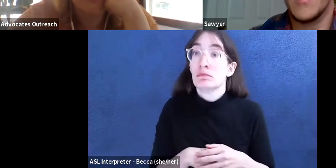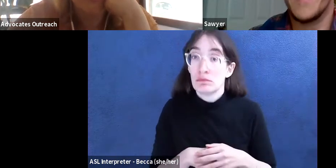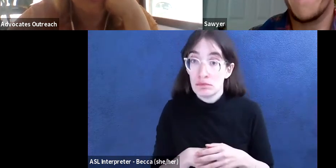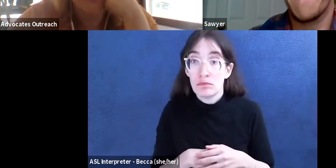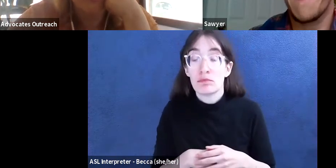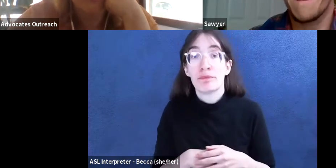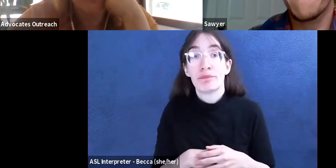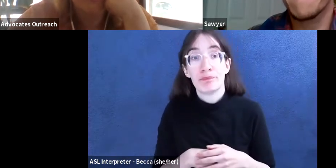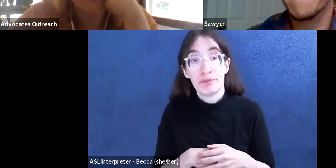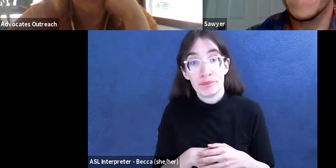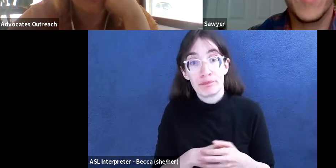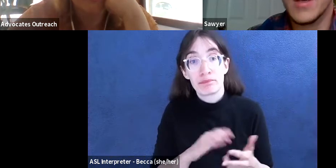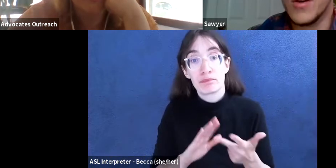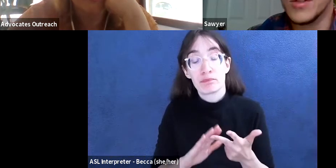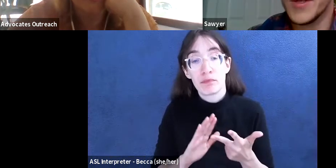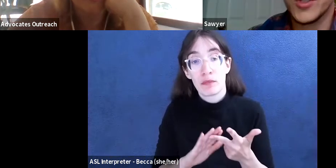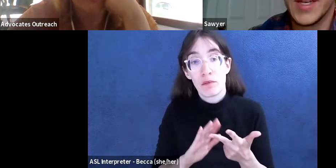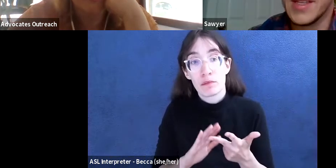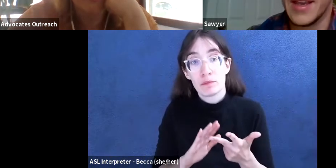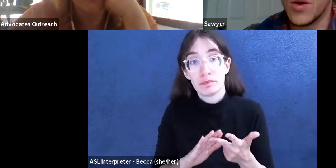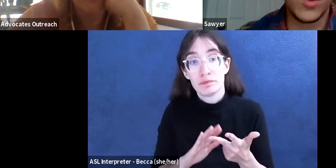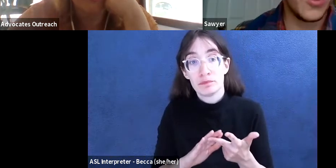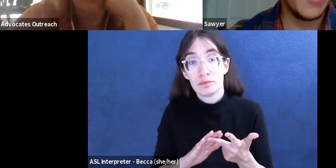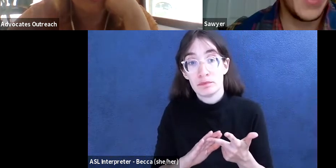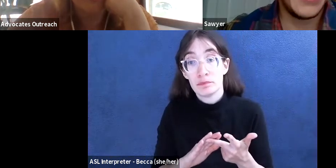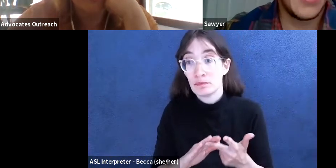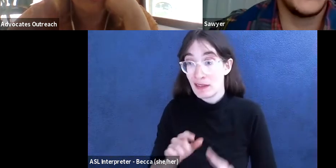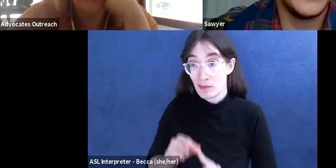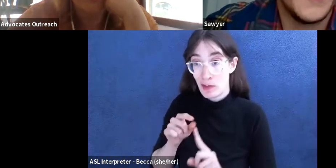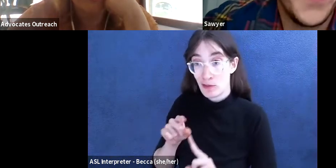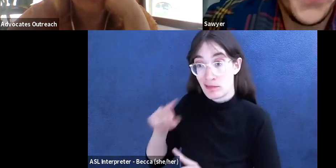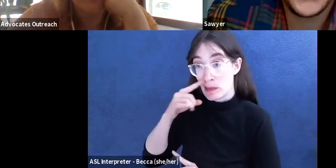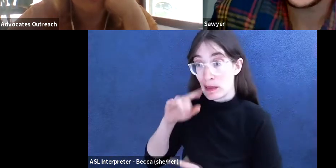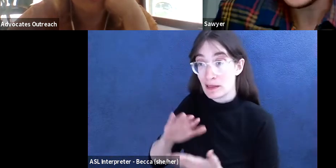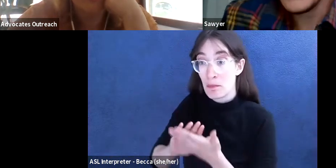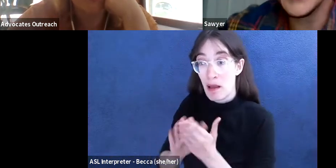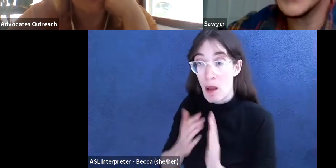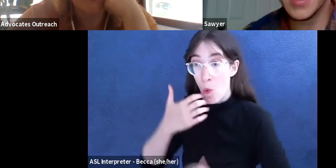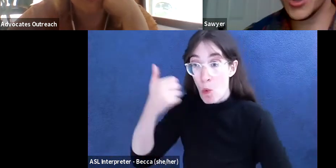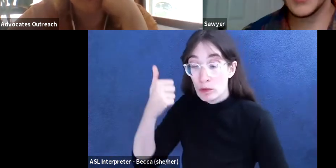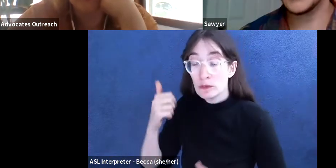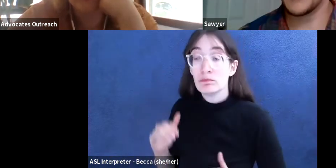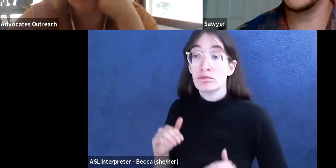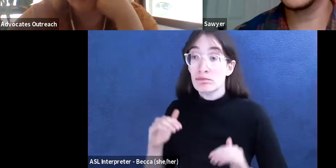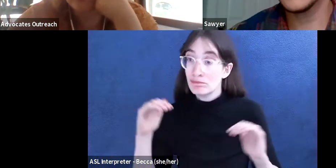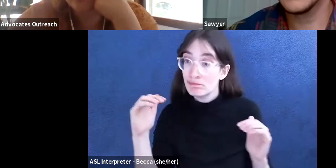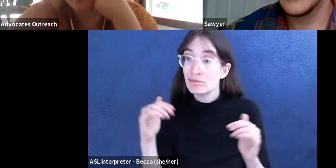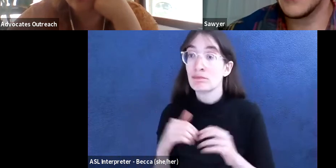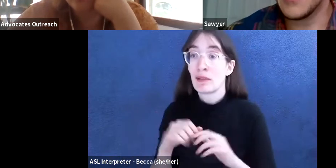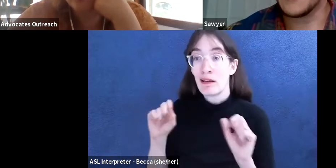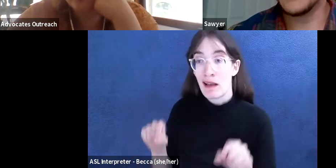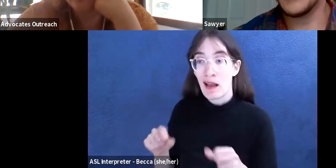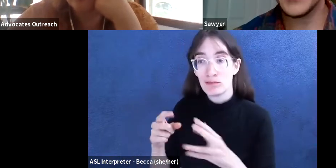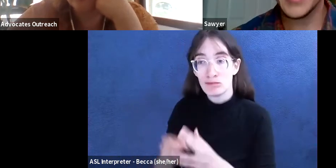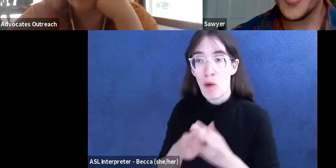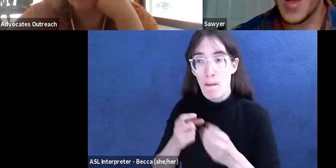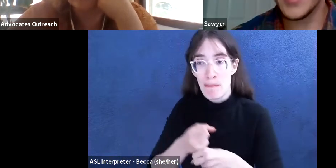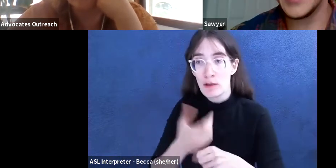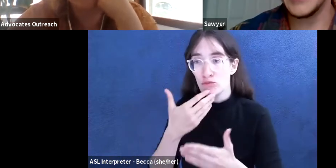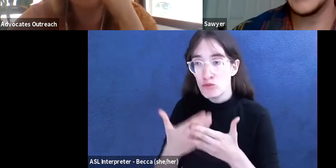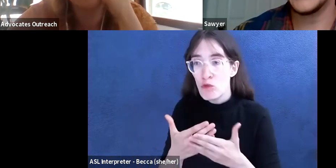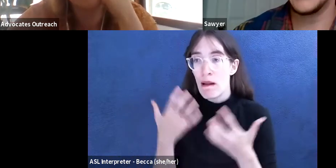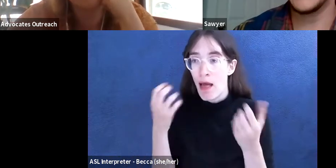help provide a framework and language for talking about sexuality. Oh, and the Wait